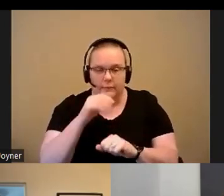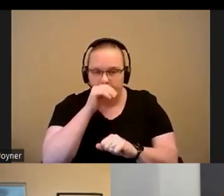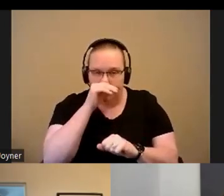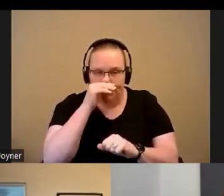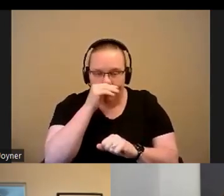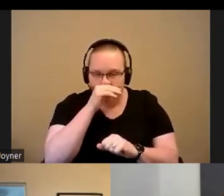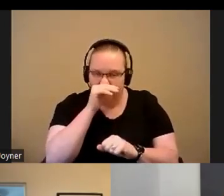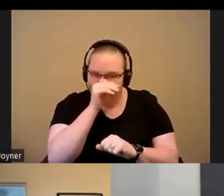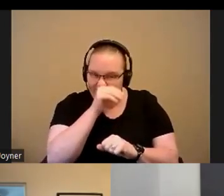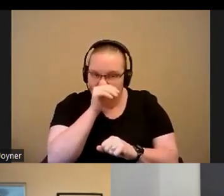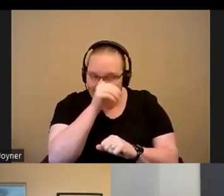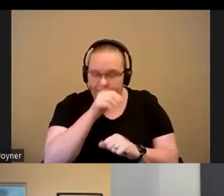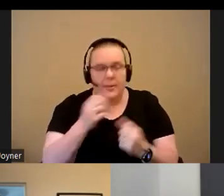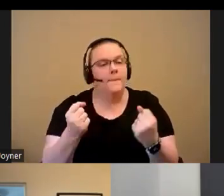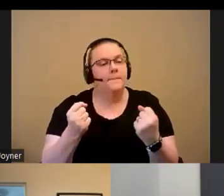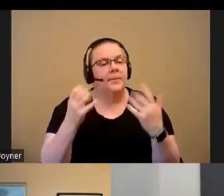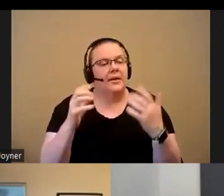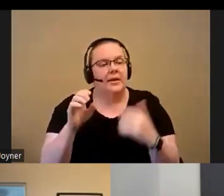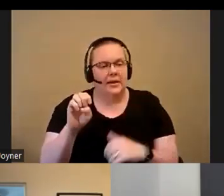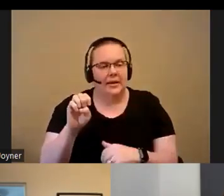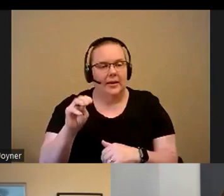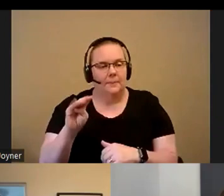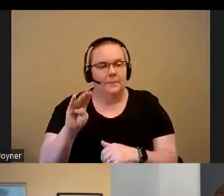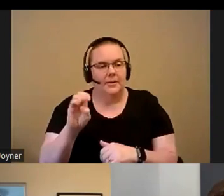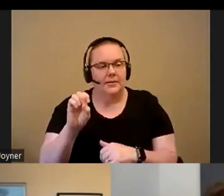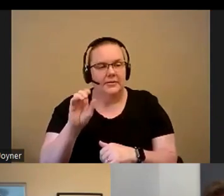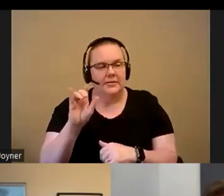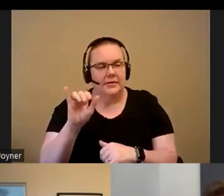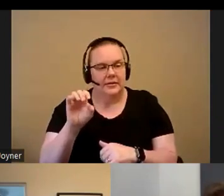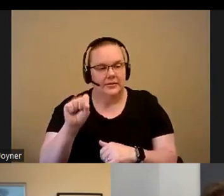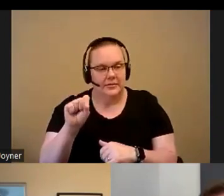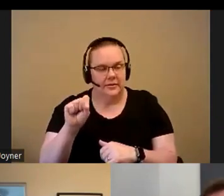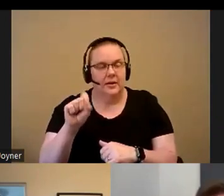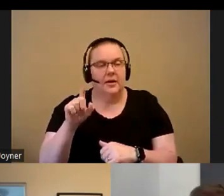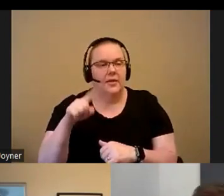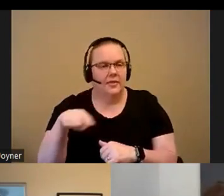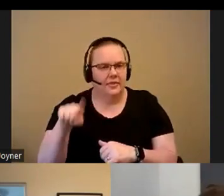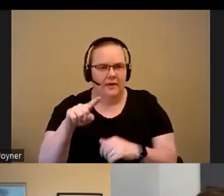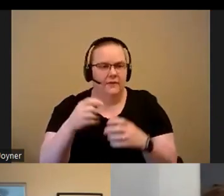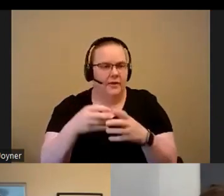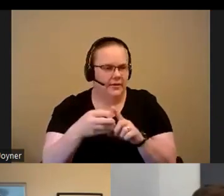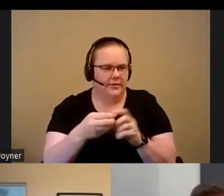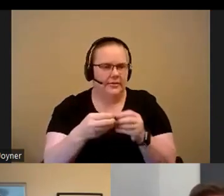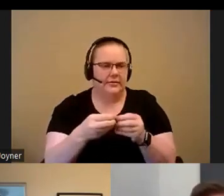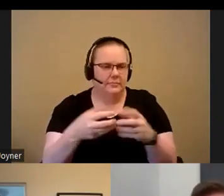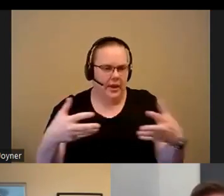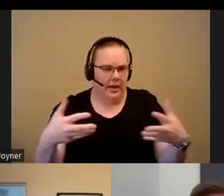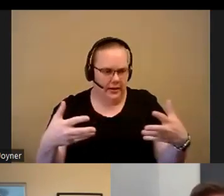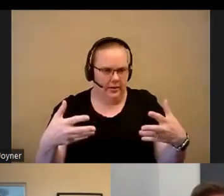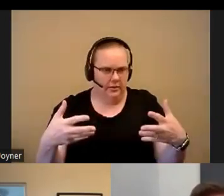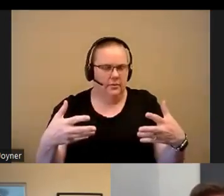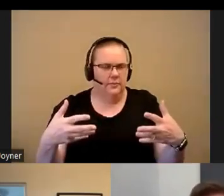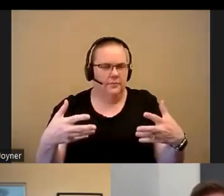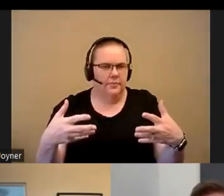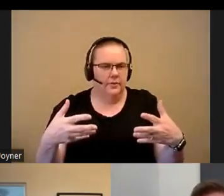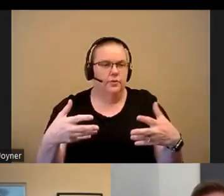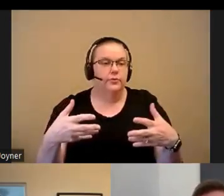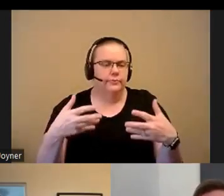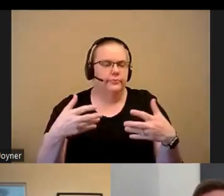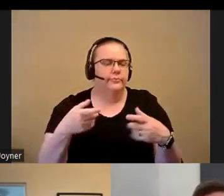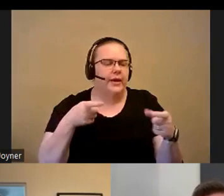Many of the embassies, well, all the embassies have expanded, in order to try to deal with their backlog, they've expanded the number,